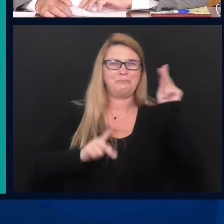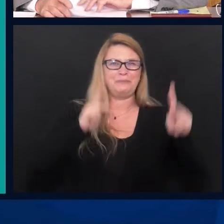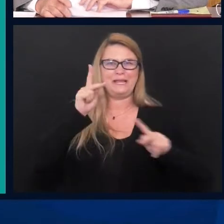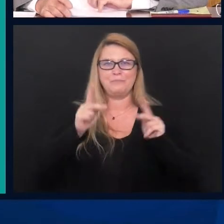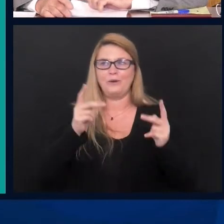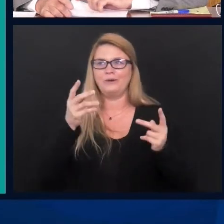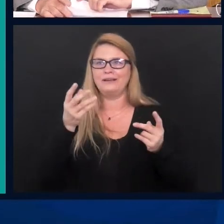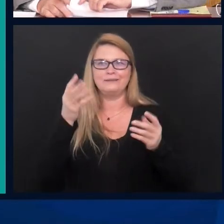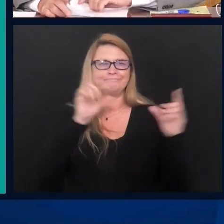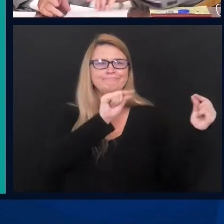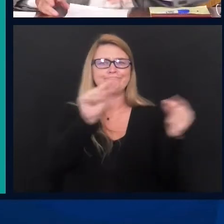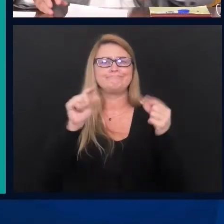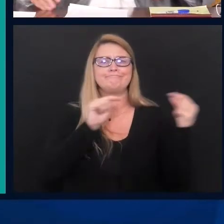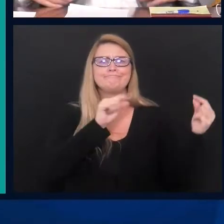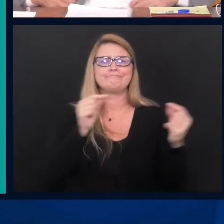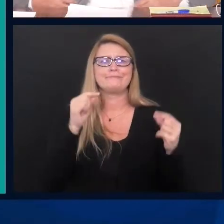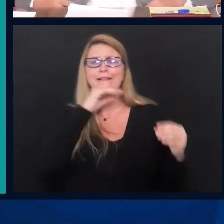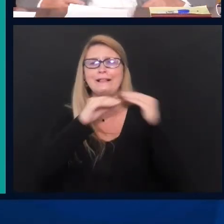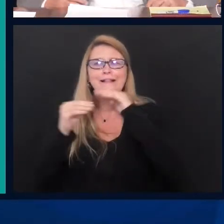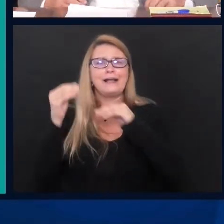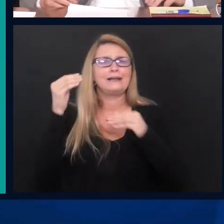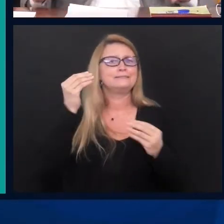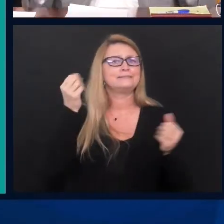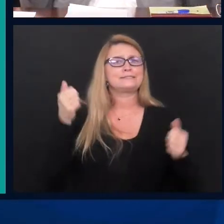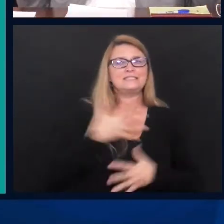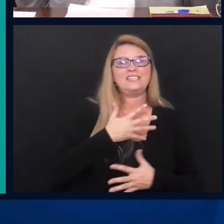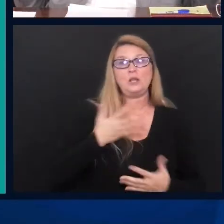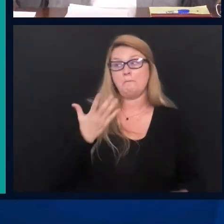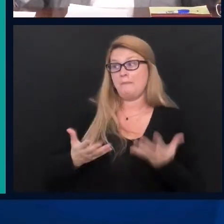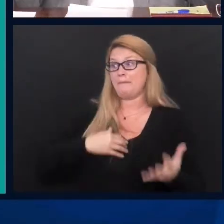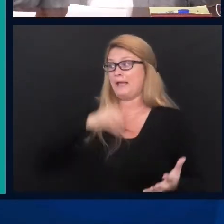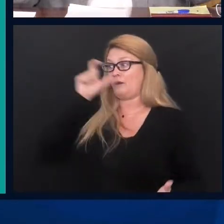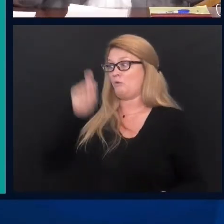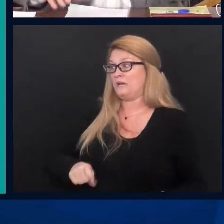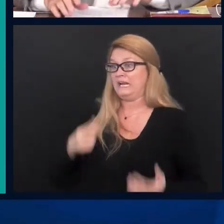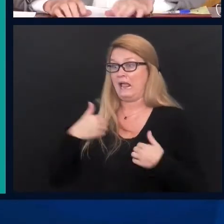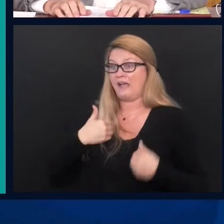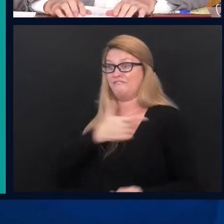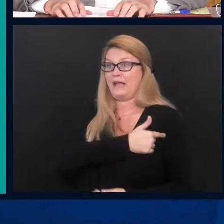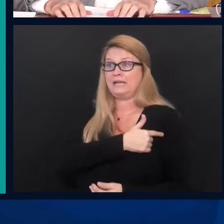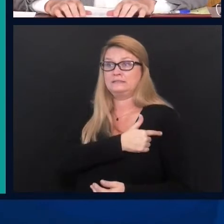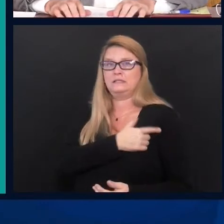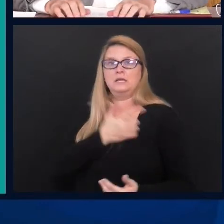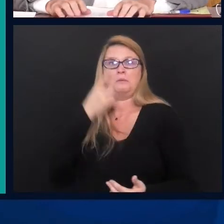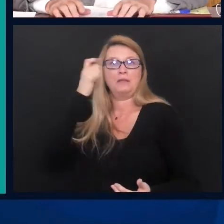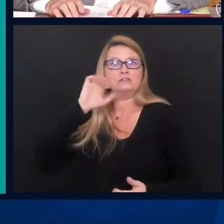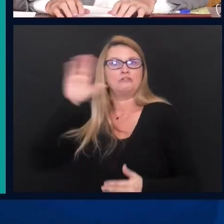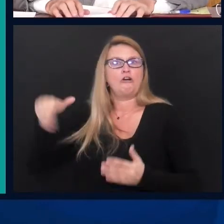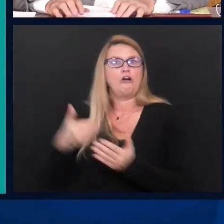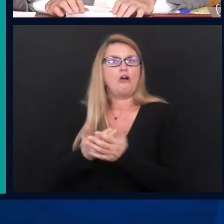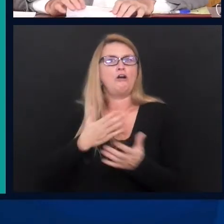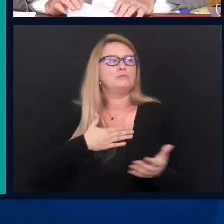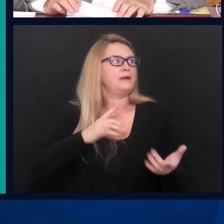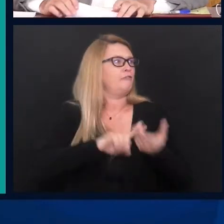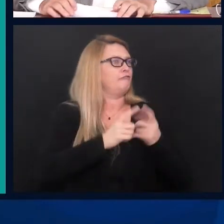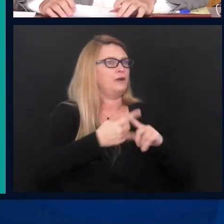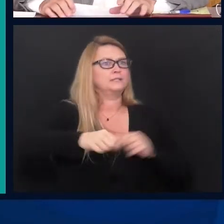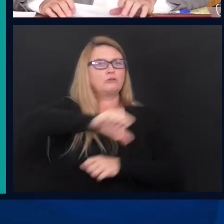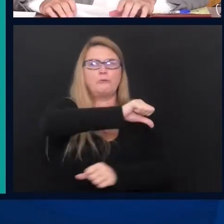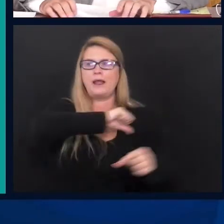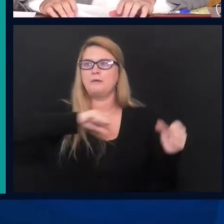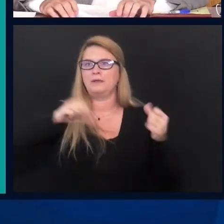this vaccine, or maybe I don't have to take the vaccine now because everybody around me has got the vaccine,